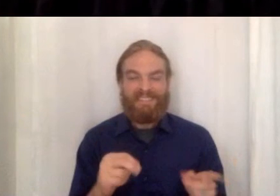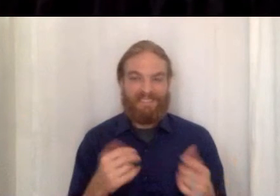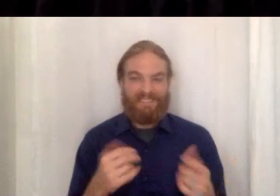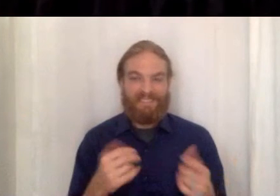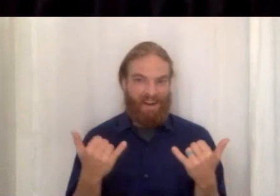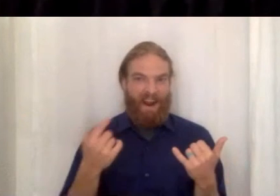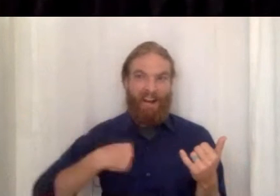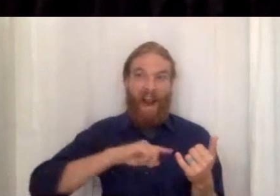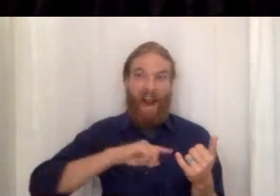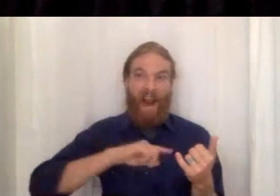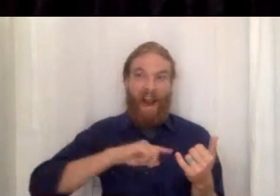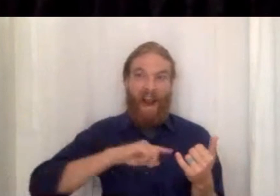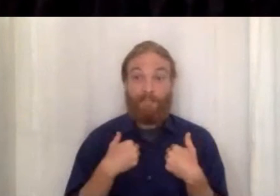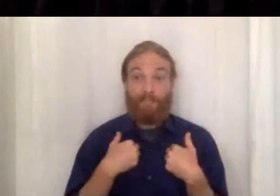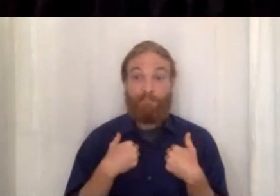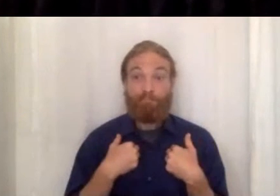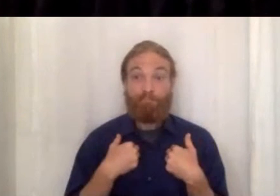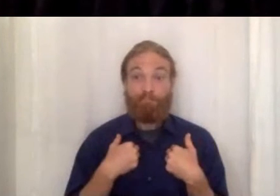health